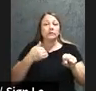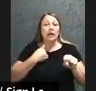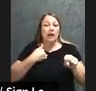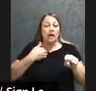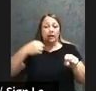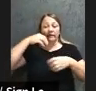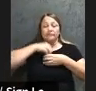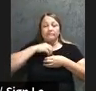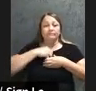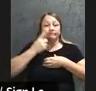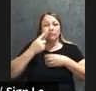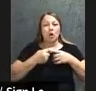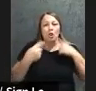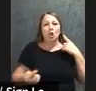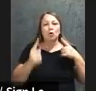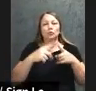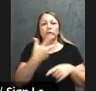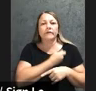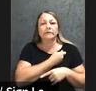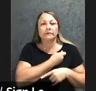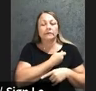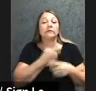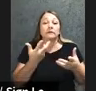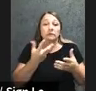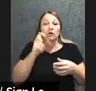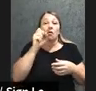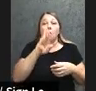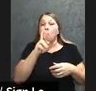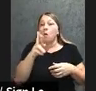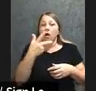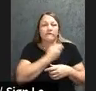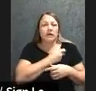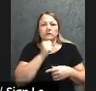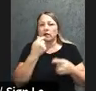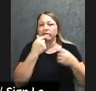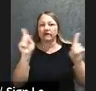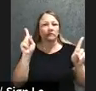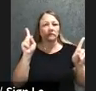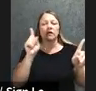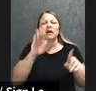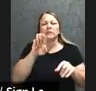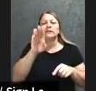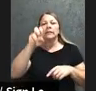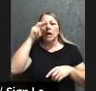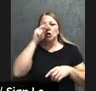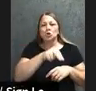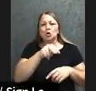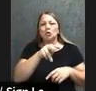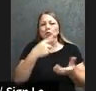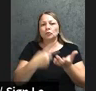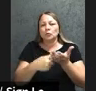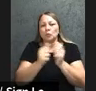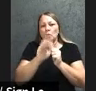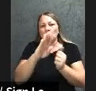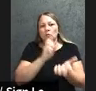allergic to the COVID-19 vaccine, or it might make that vaccine ineffective. Go to that link and talk to your doctor for more